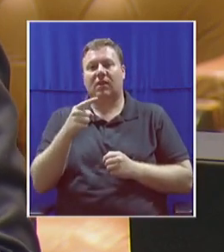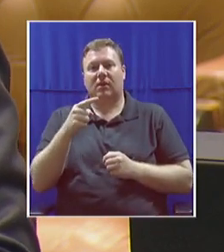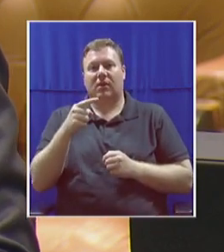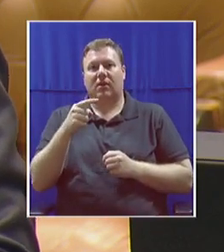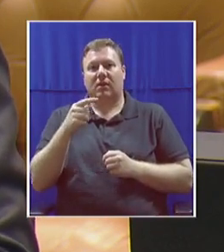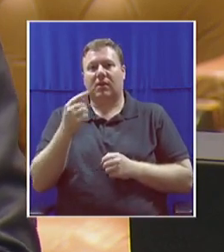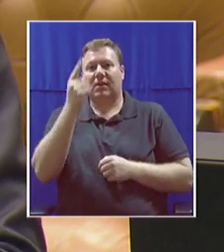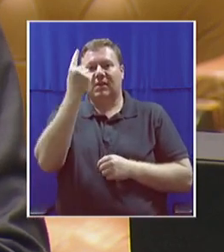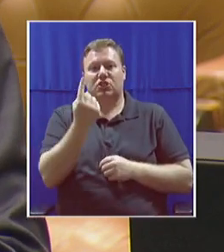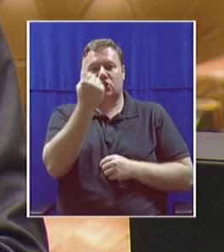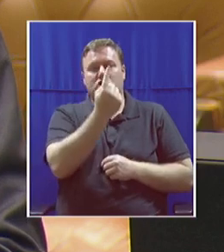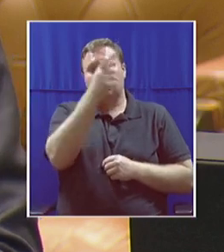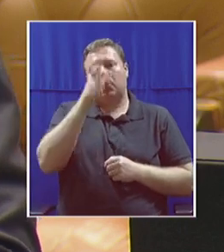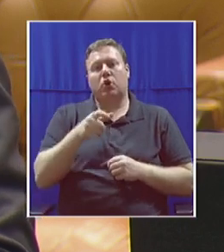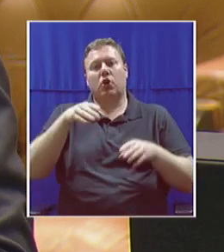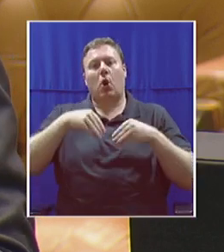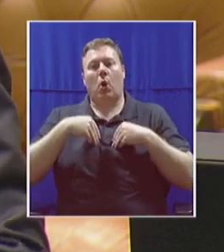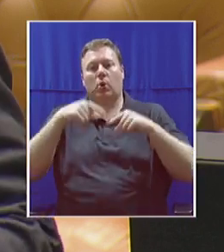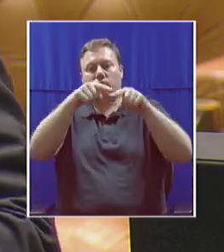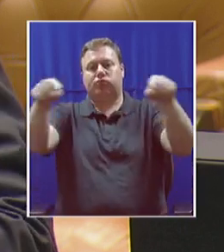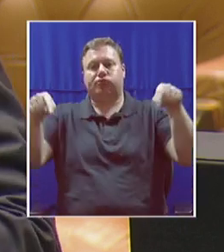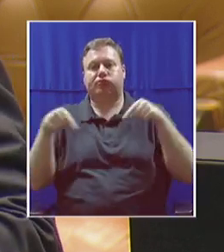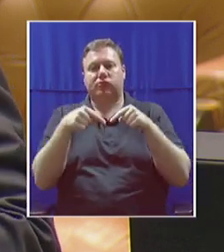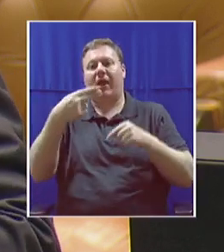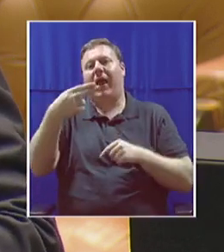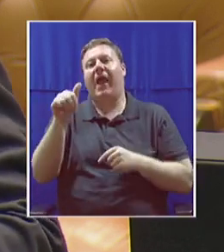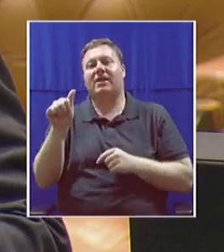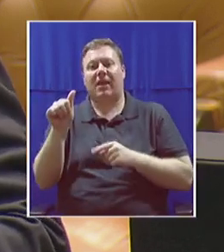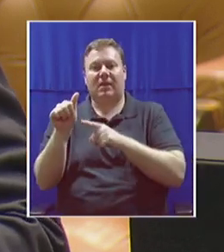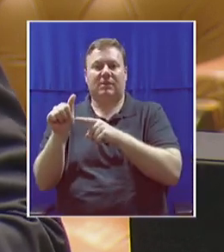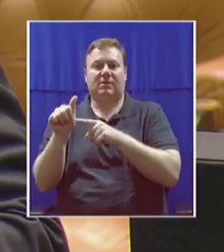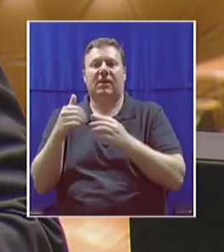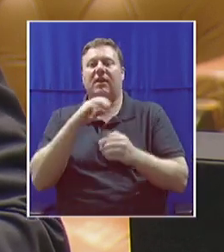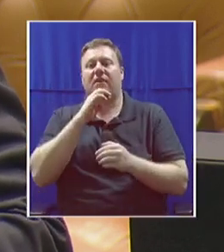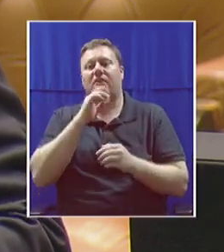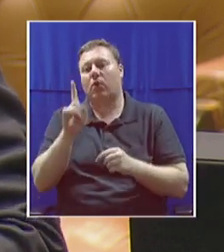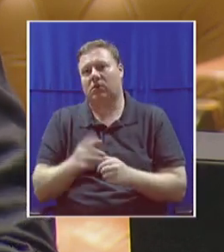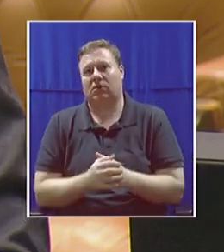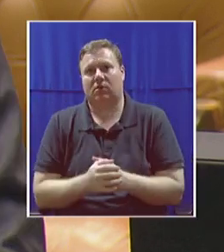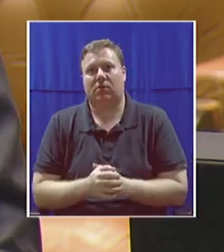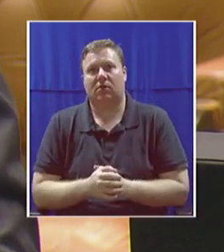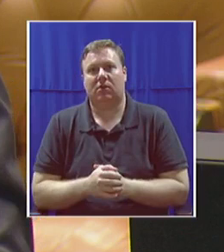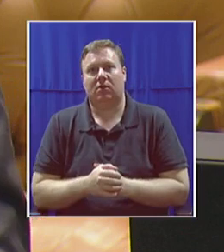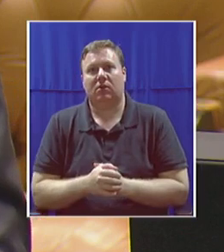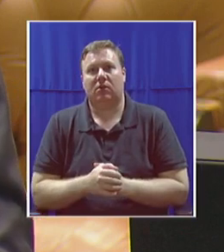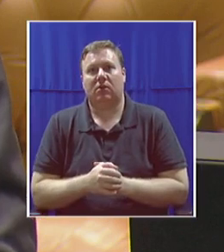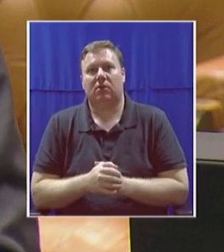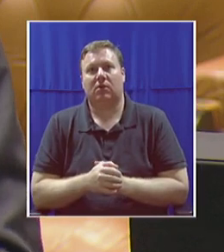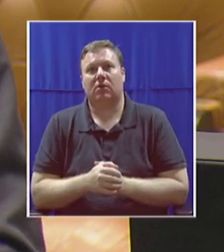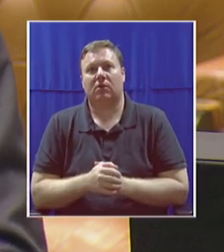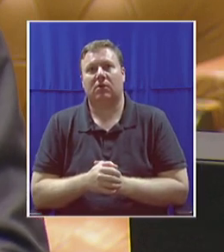own in our country and in that regard there was also speaking